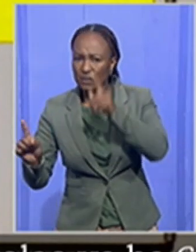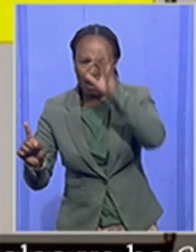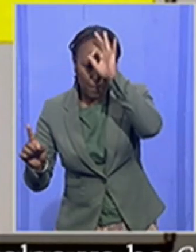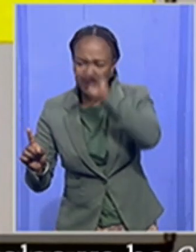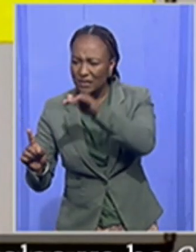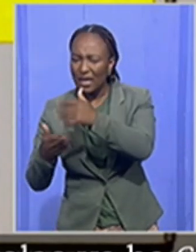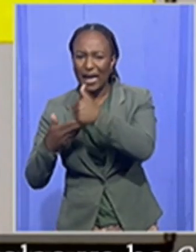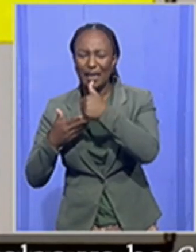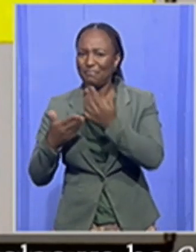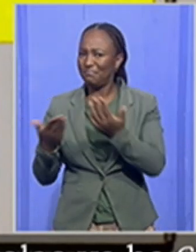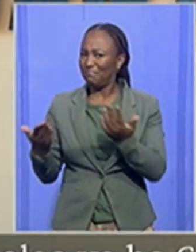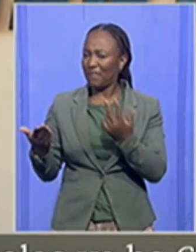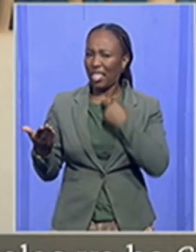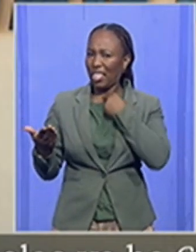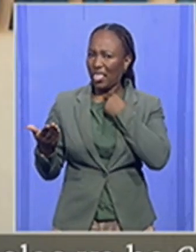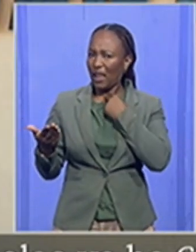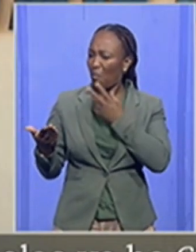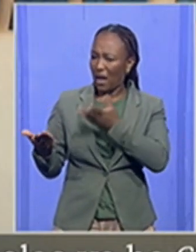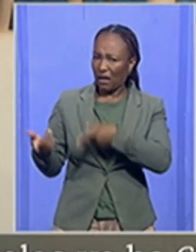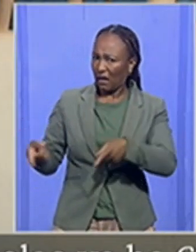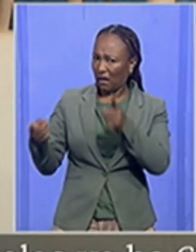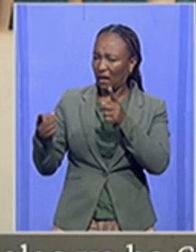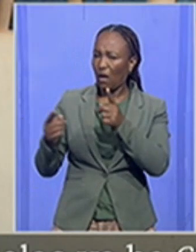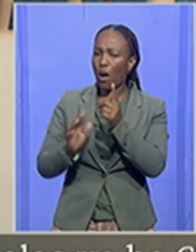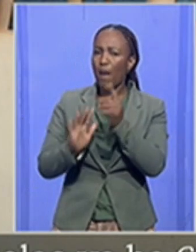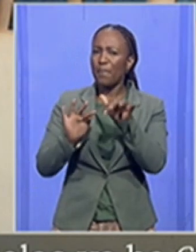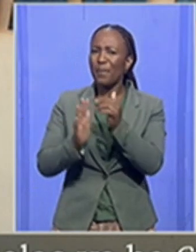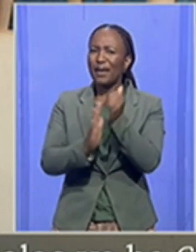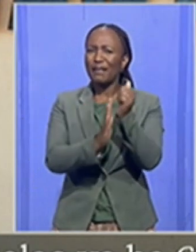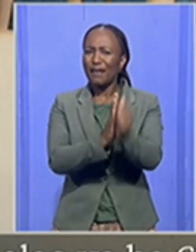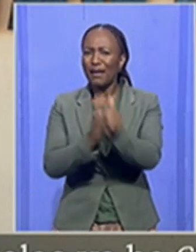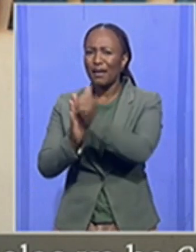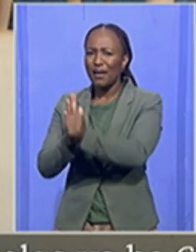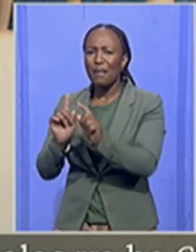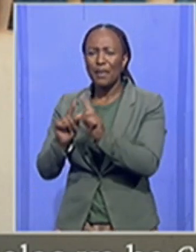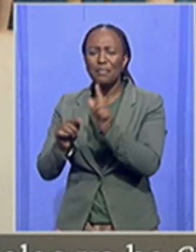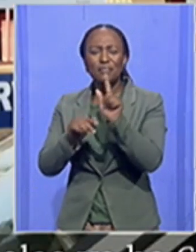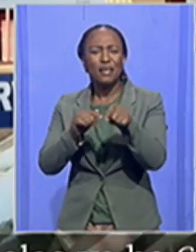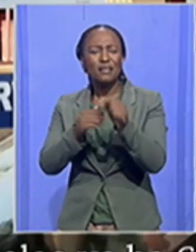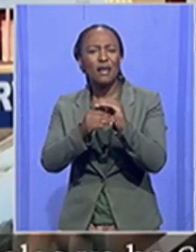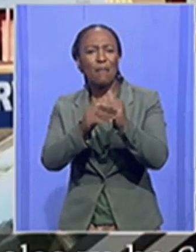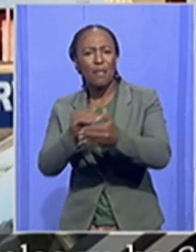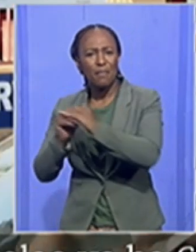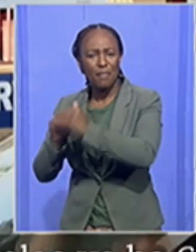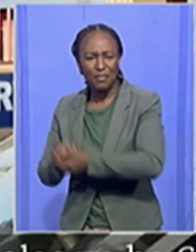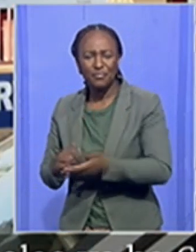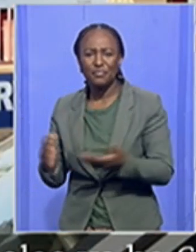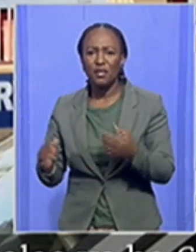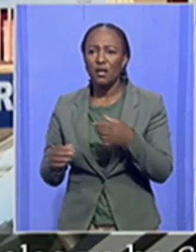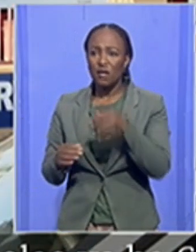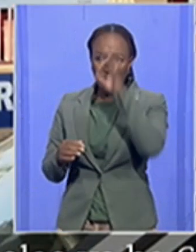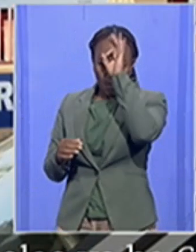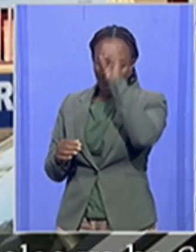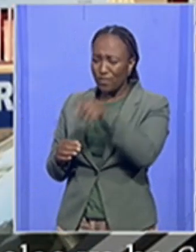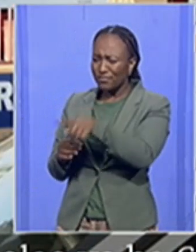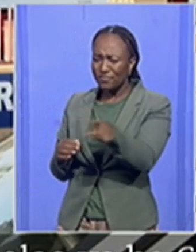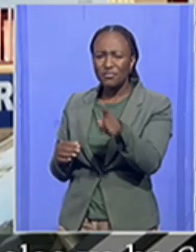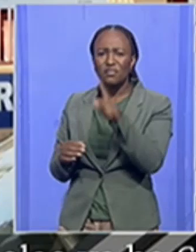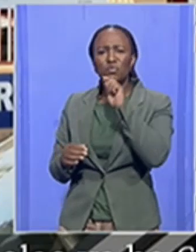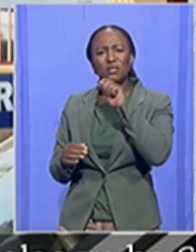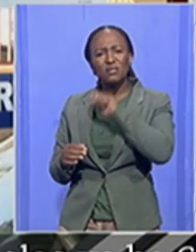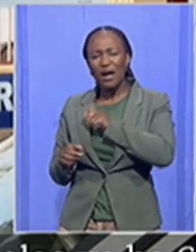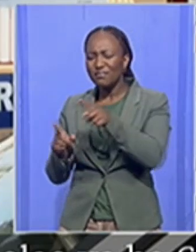maphodisa a mangwe a latofatšwa ka go bolaya batho bao ba swanetšego go ba šireletša. Tshepile bona o re bona ba re protect mara